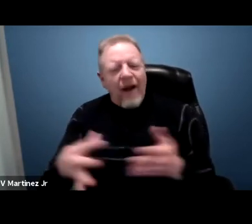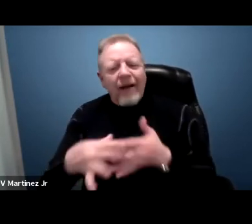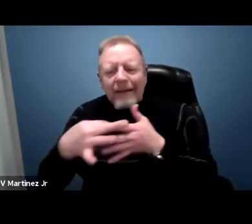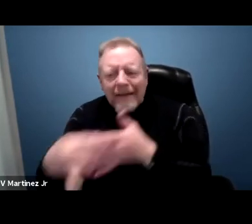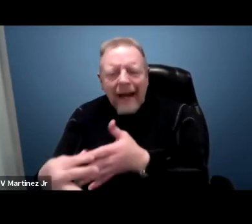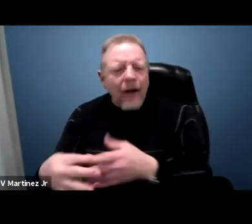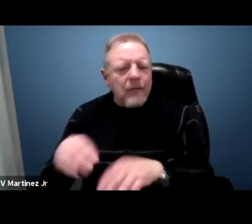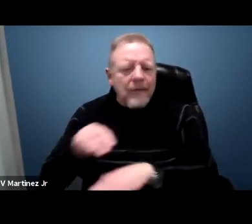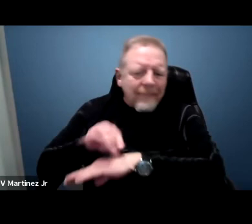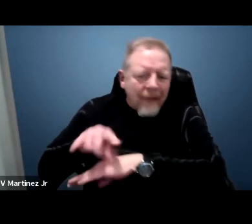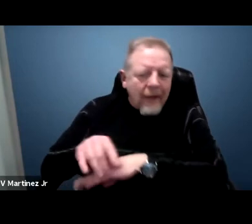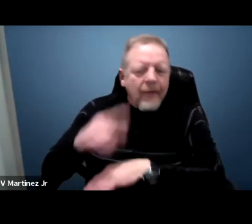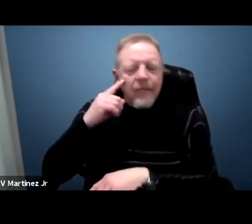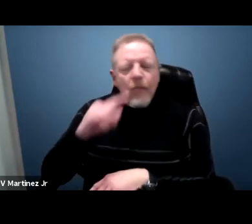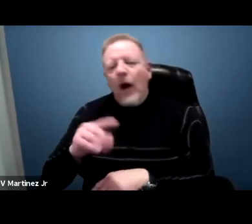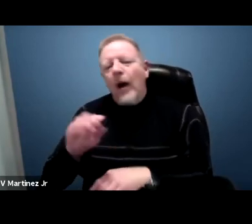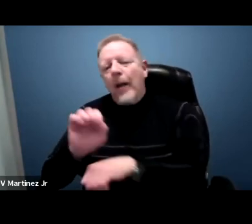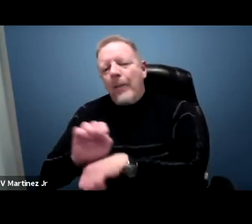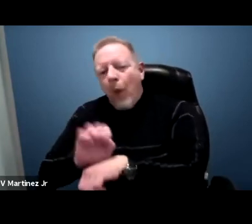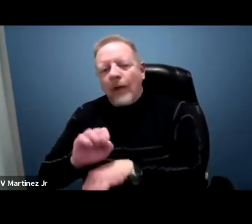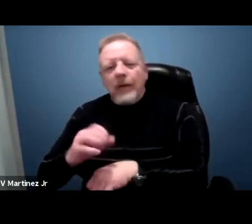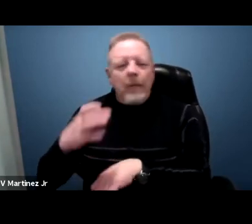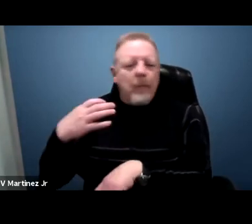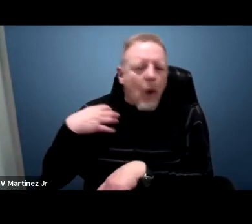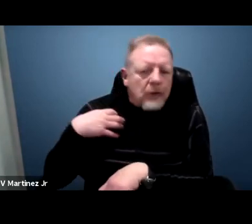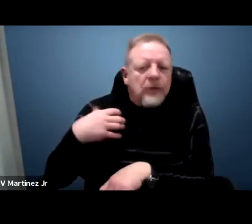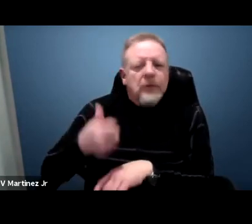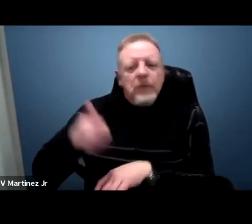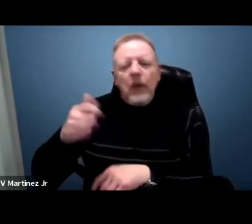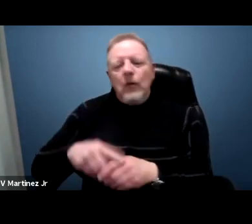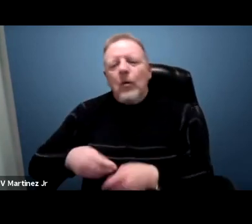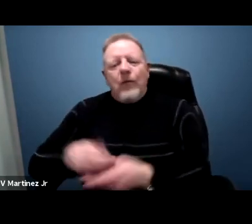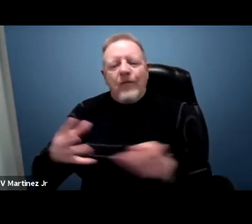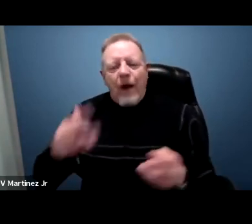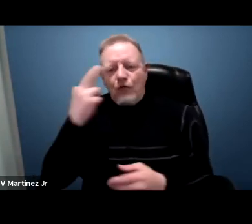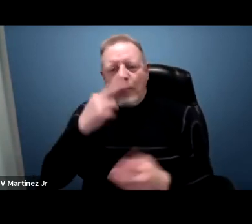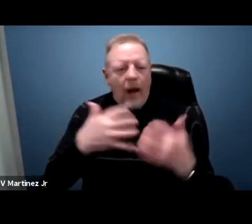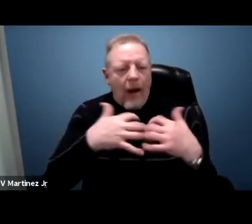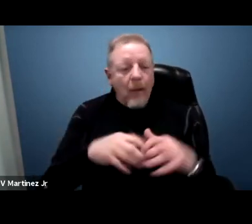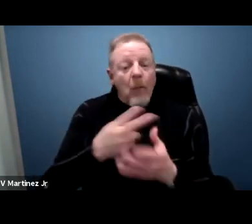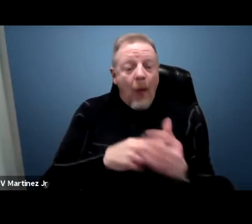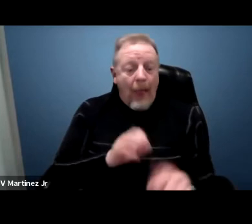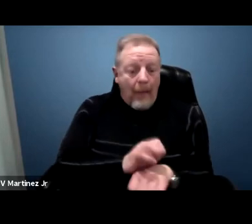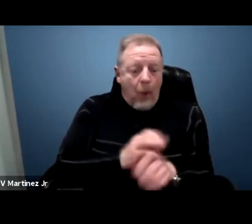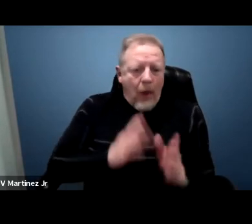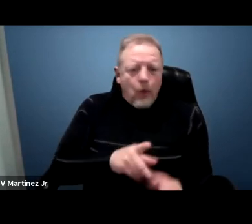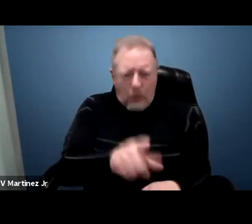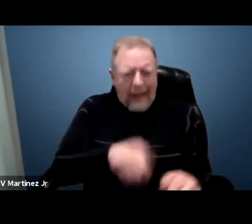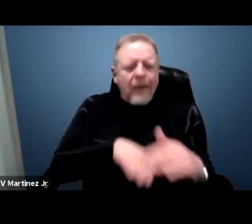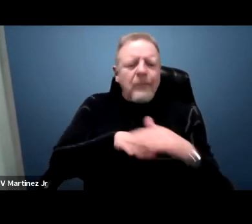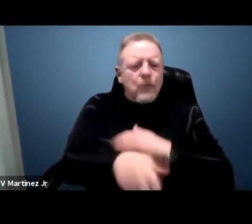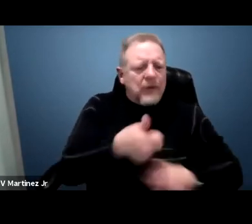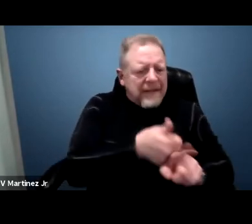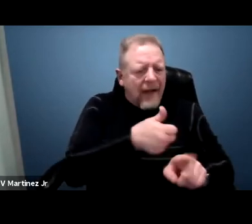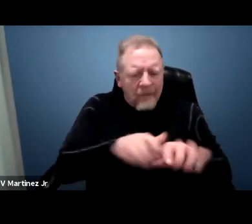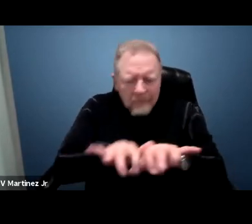employees and employers regarding workplace disability accommodations. So both an employee can go there to get